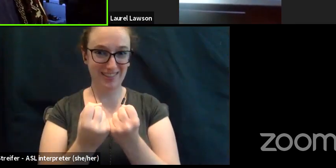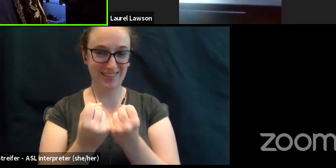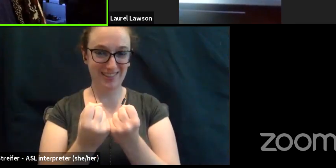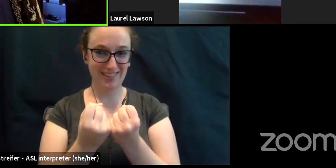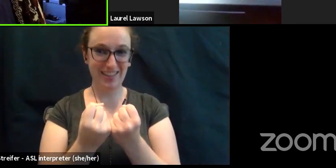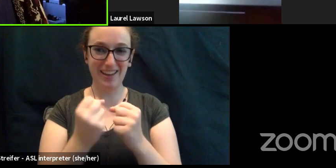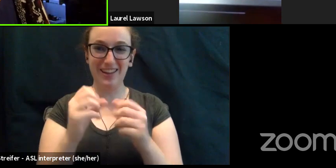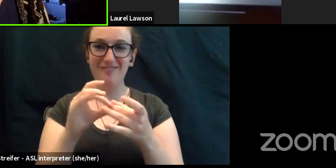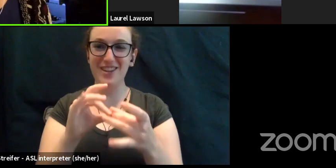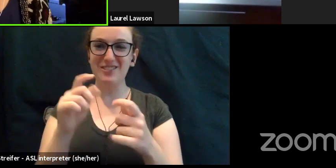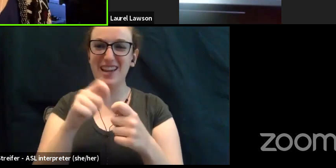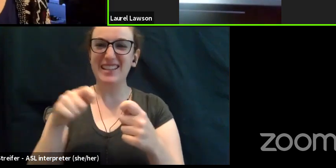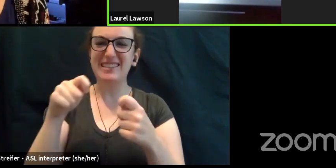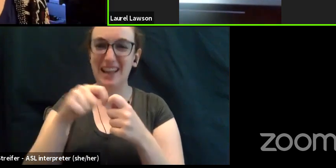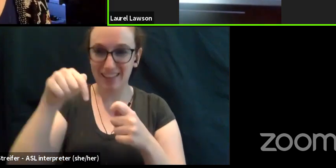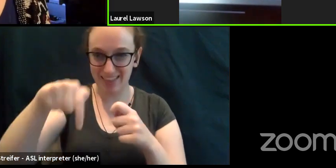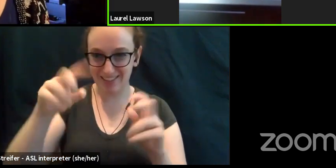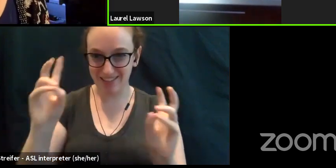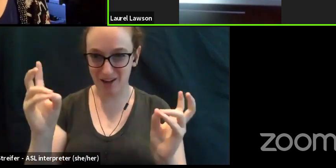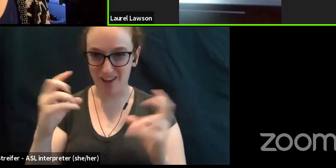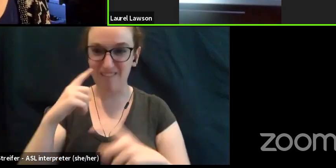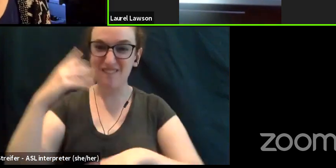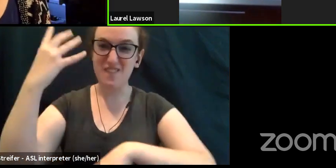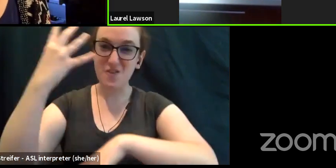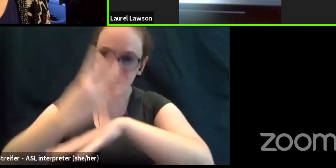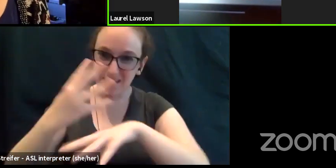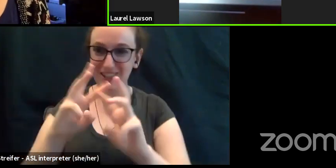exactly this.